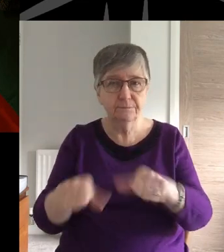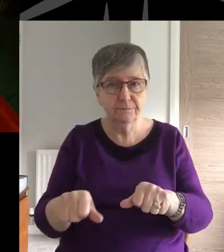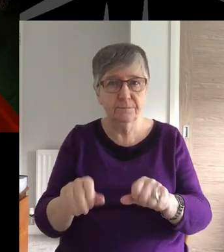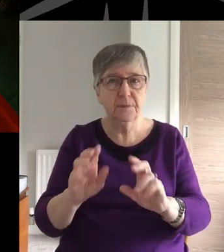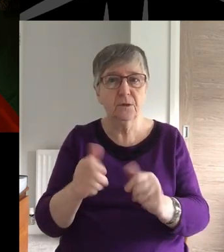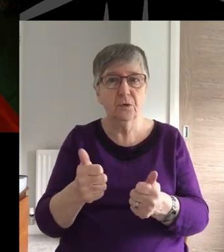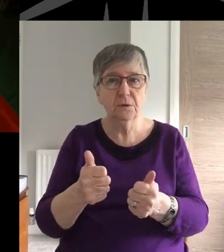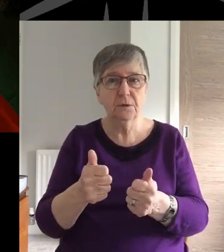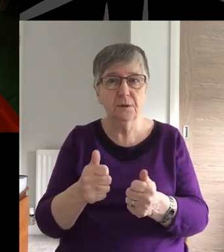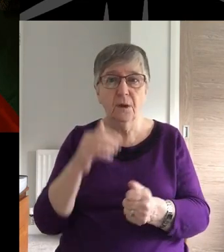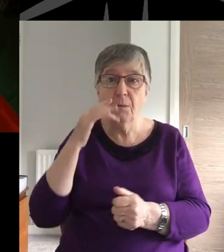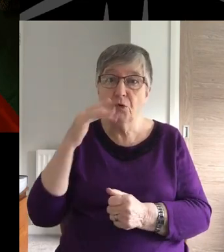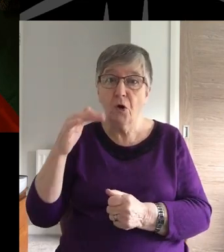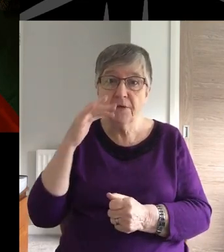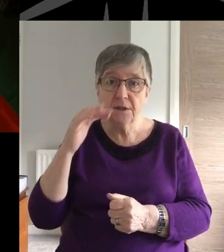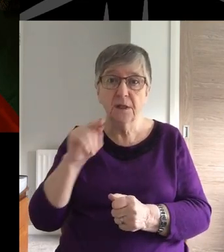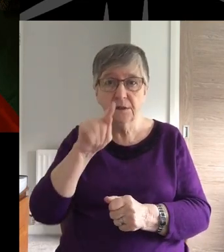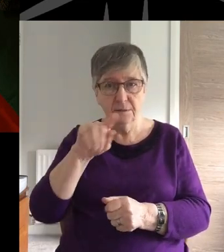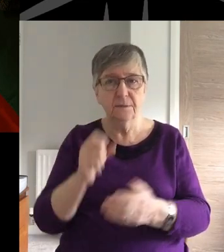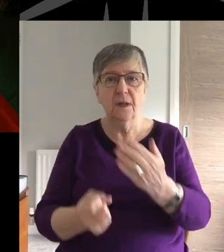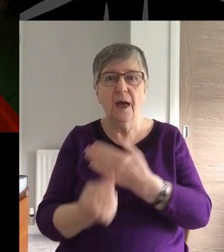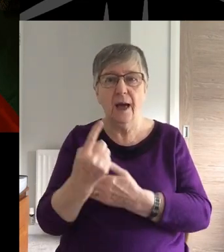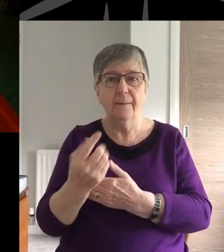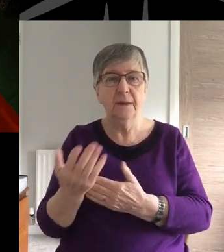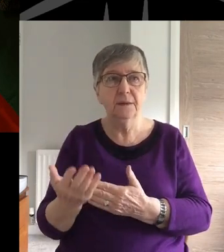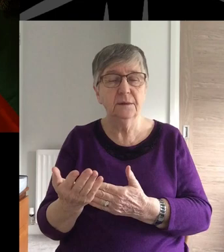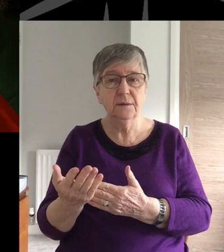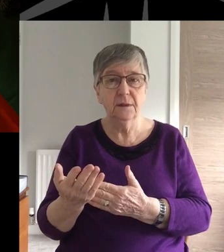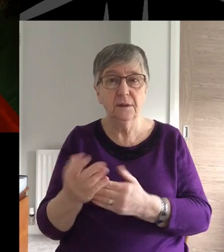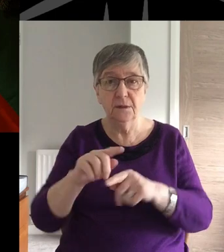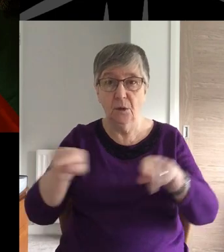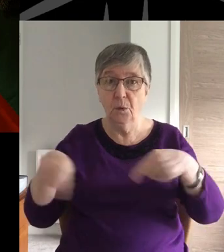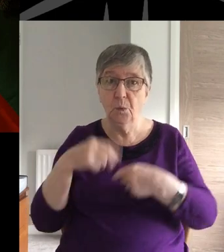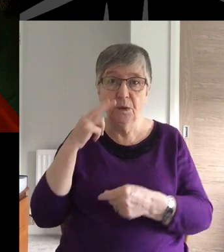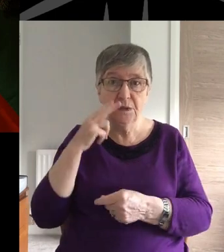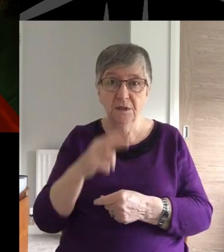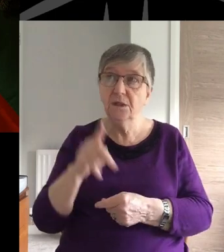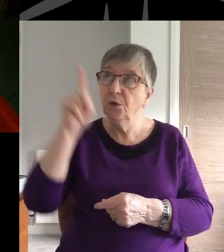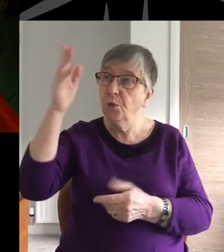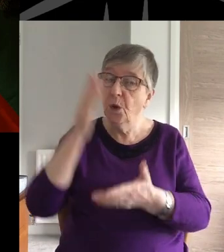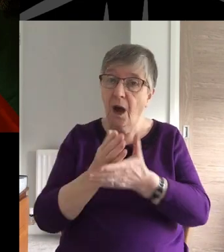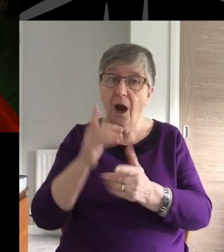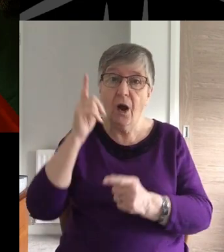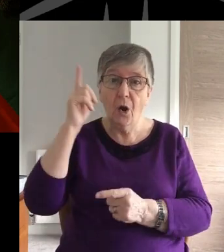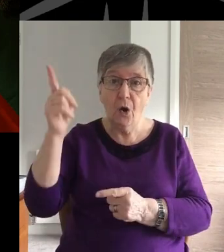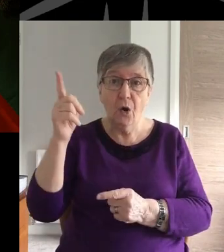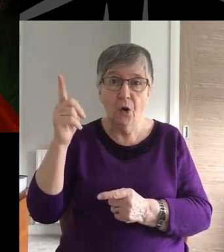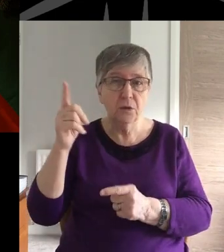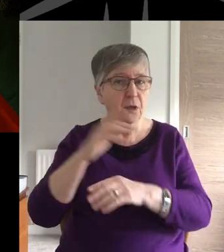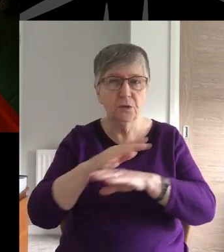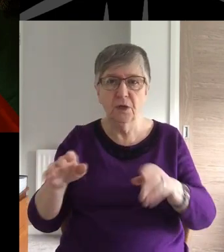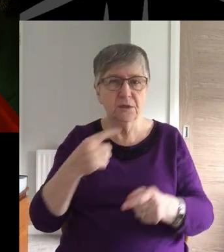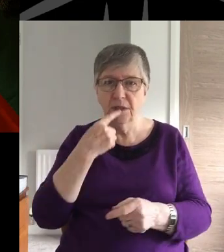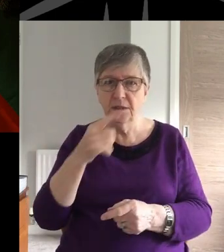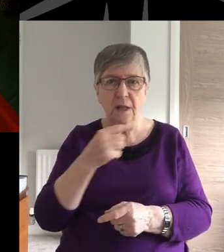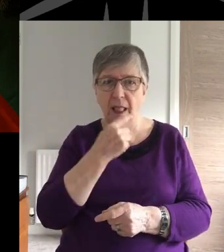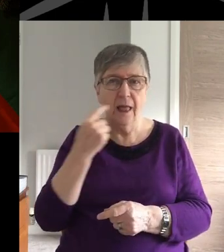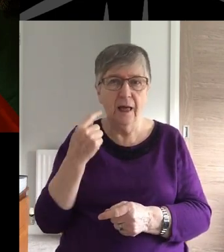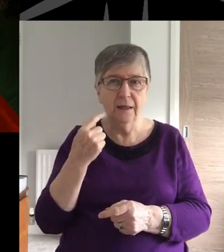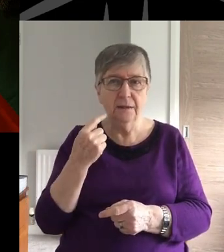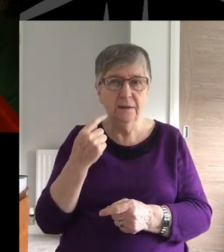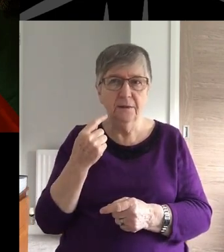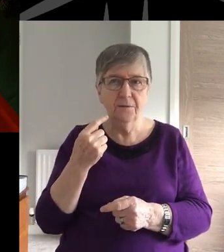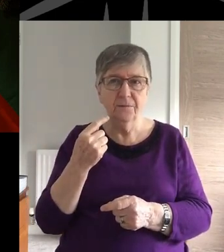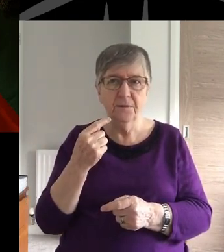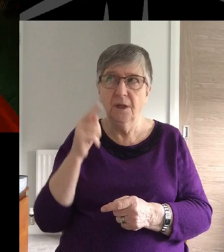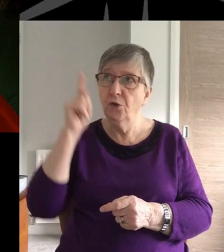Promises are kept. Prophecies fulfilled. And so we see that you're a God who keeps your word, a God